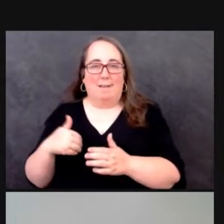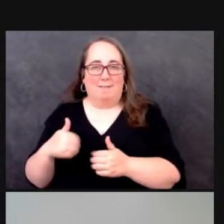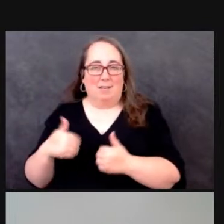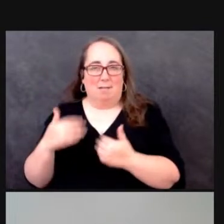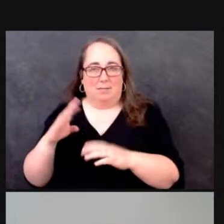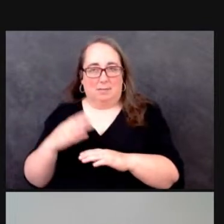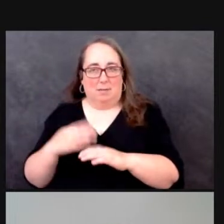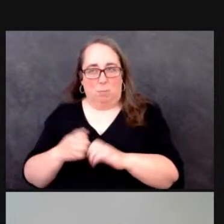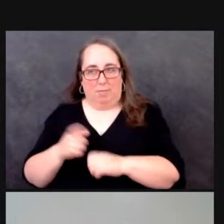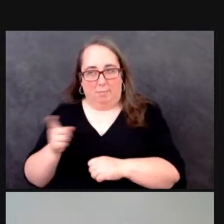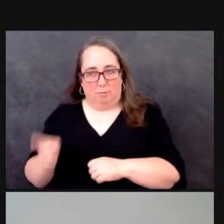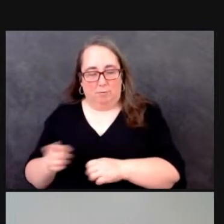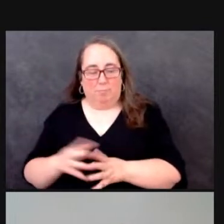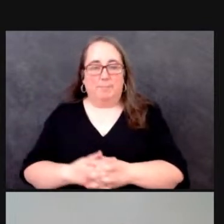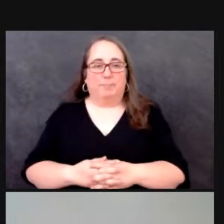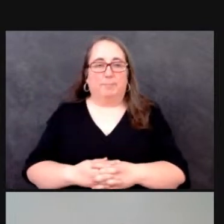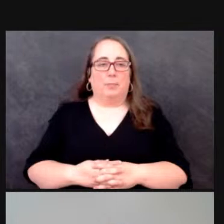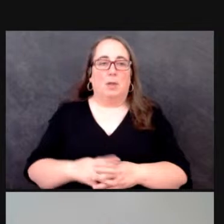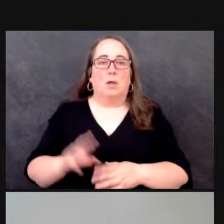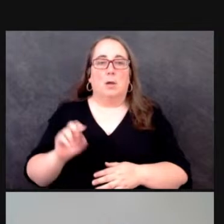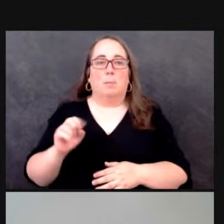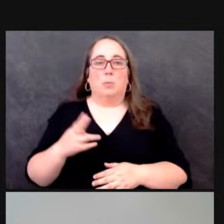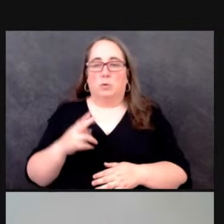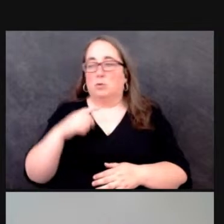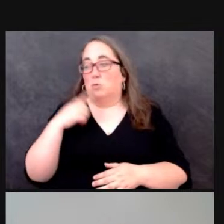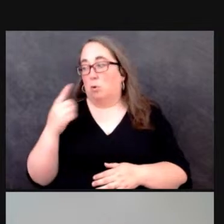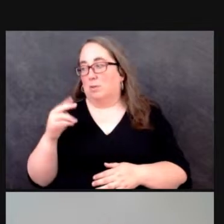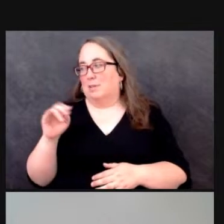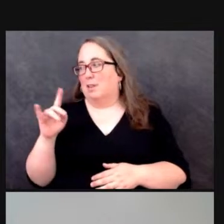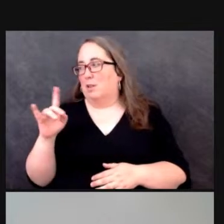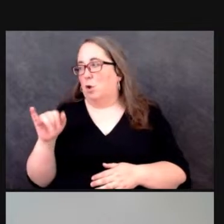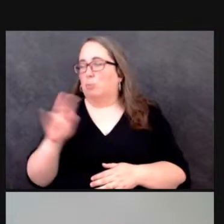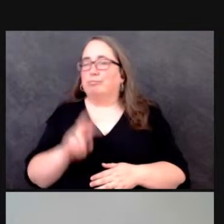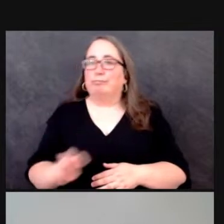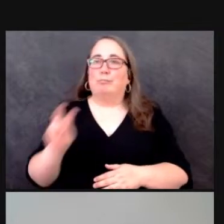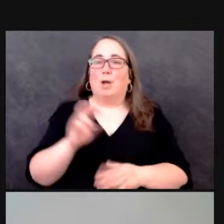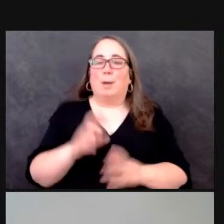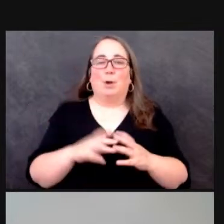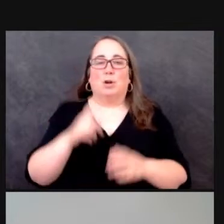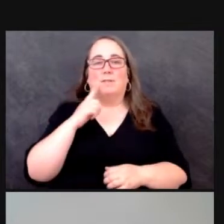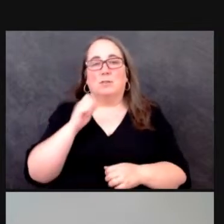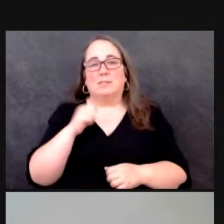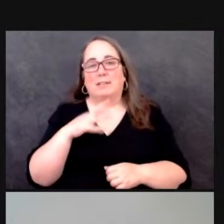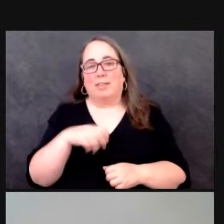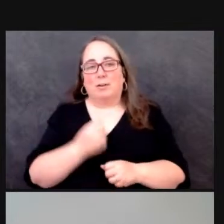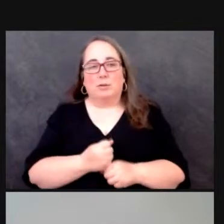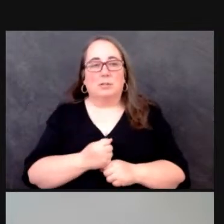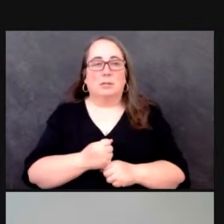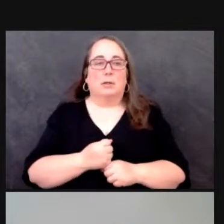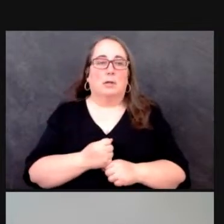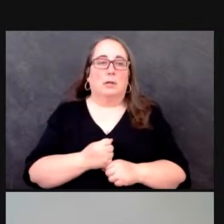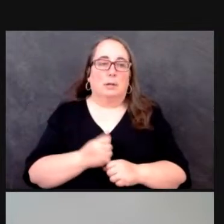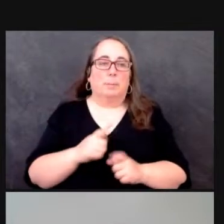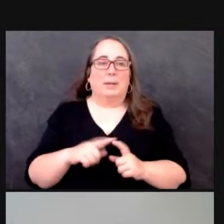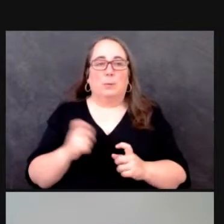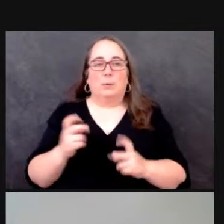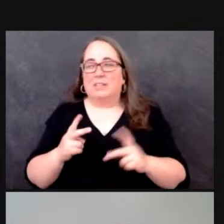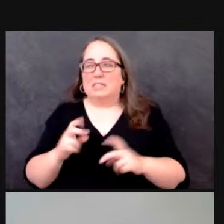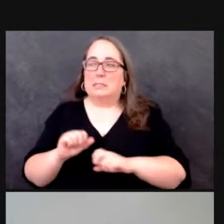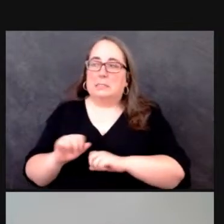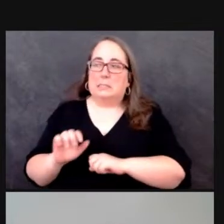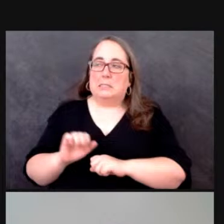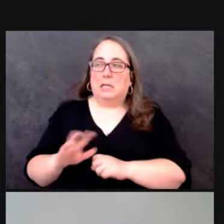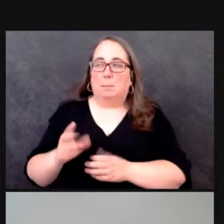with. Booth had told Delanoy that he would be touring America for several years, but he'd visit and send money when